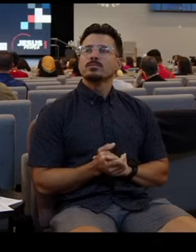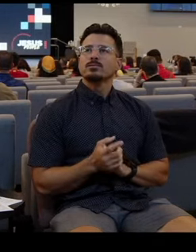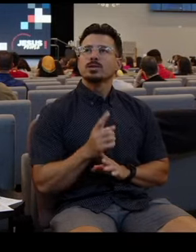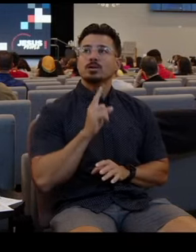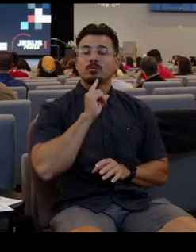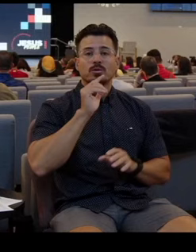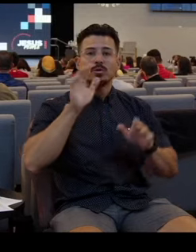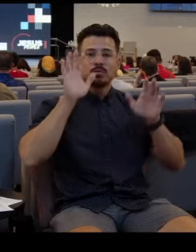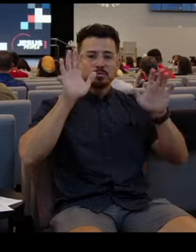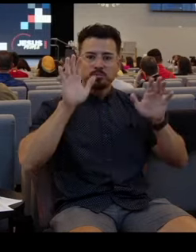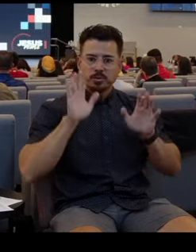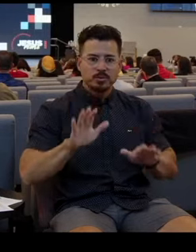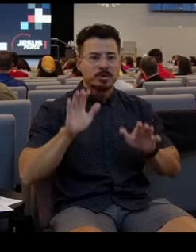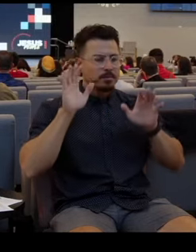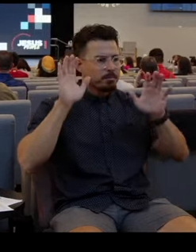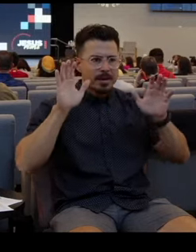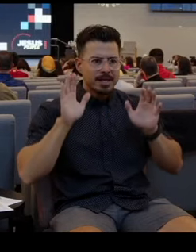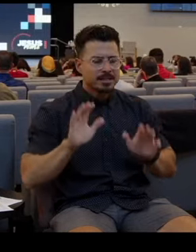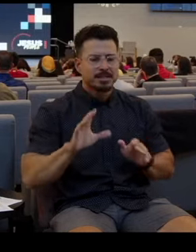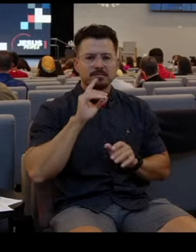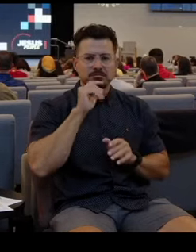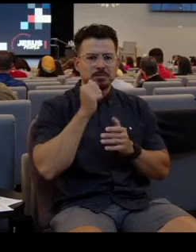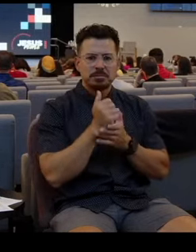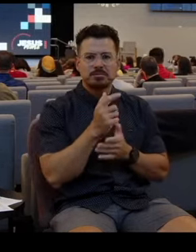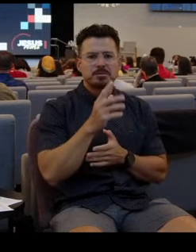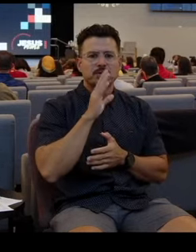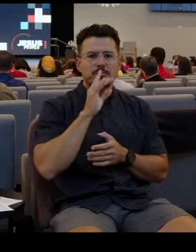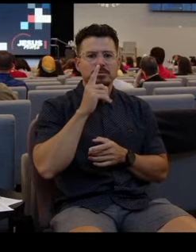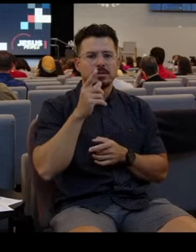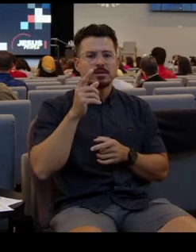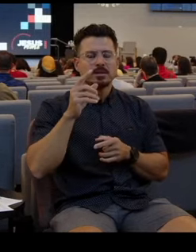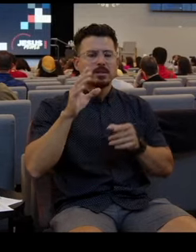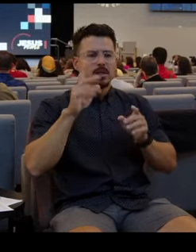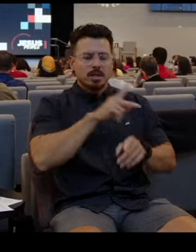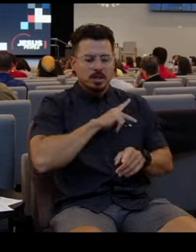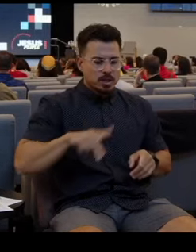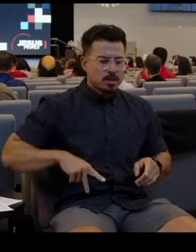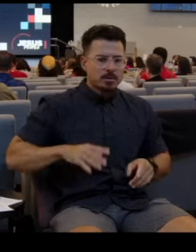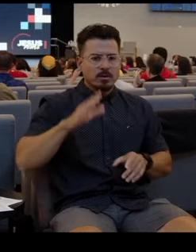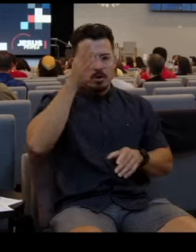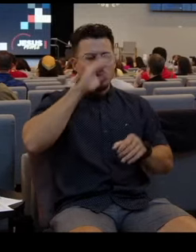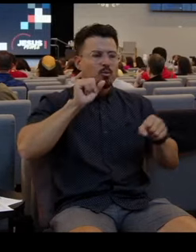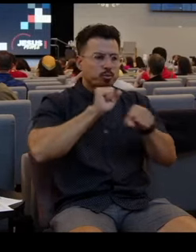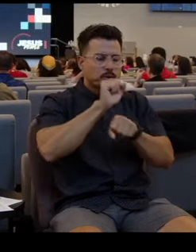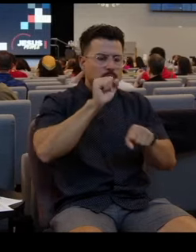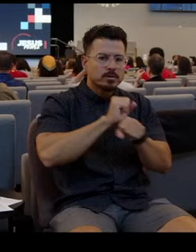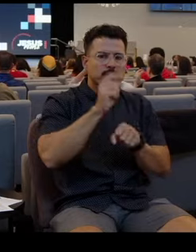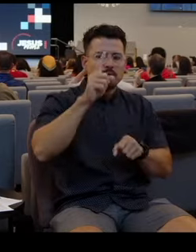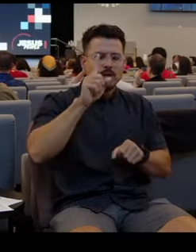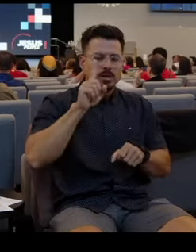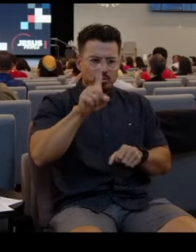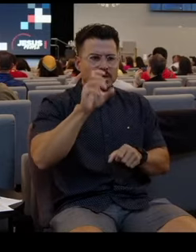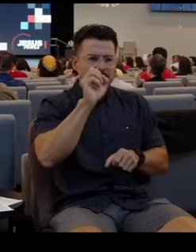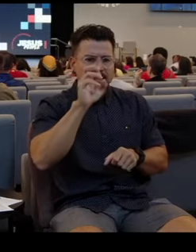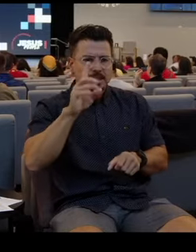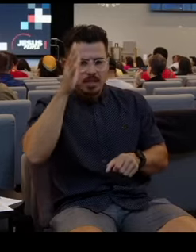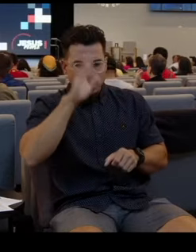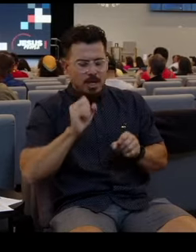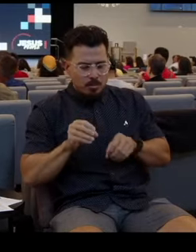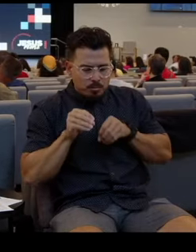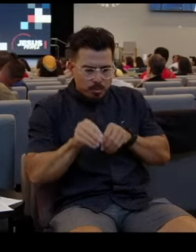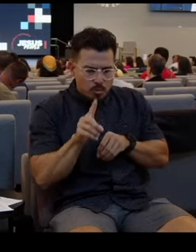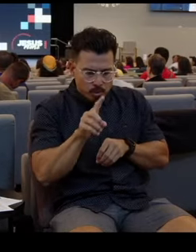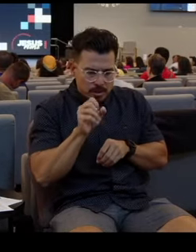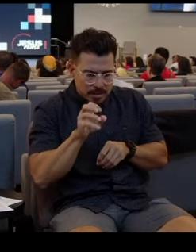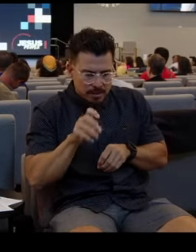amazing, an amazing statement of how the kingdom of God works. And one seed that God places, that seed can